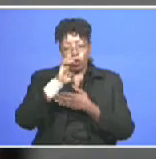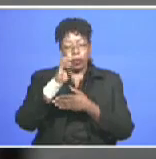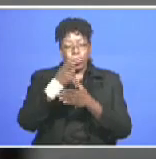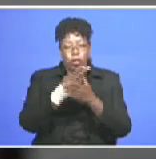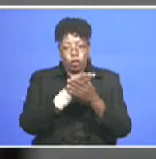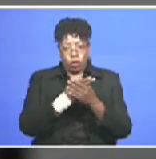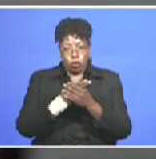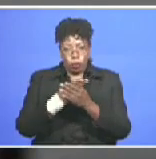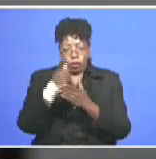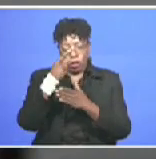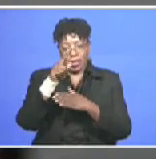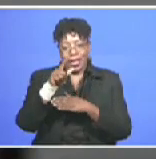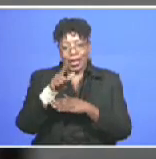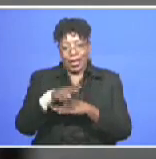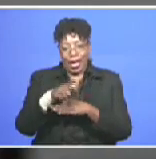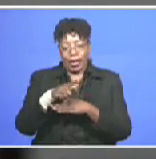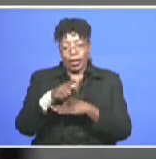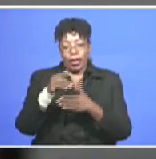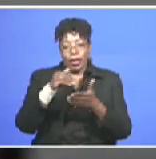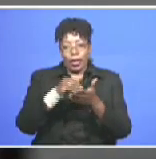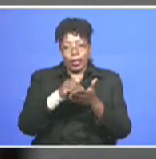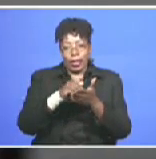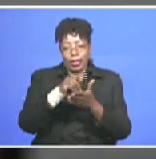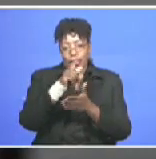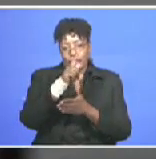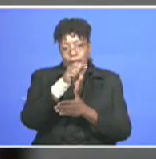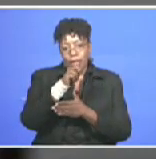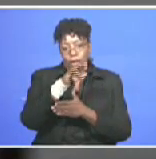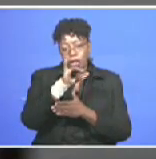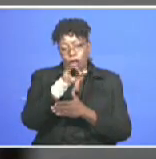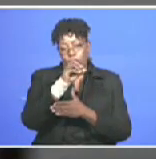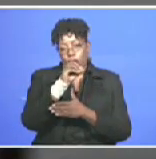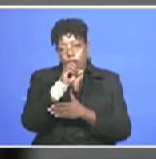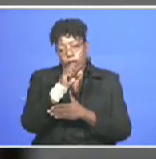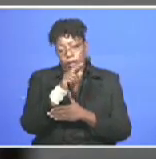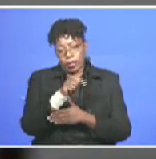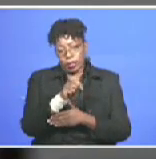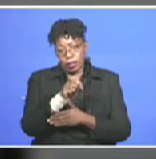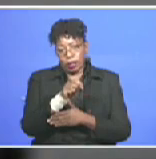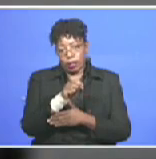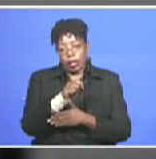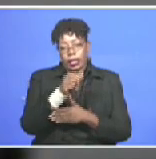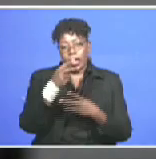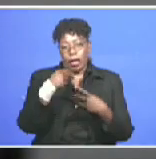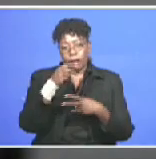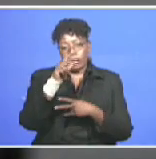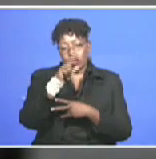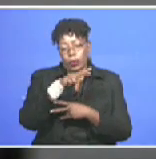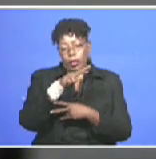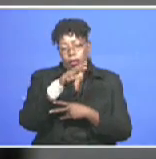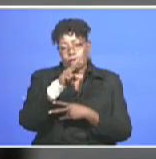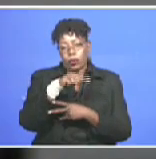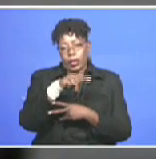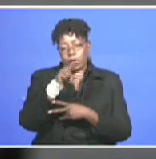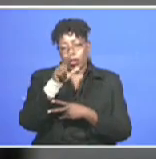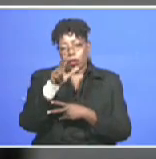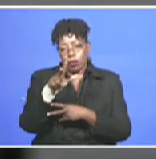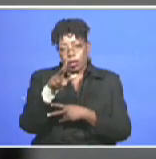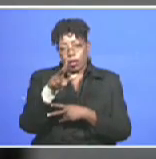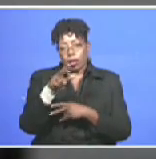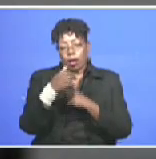against terrorism, financing, and money laundering. In total, 23 jurisdictions are listed, including